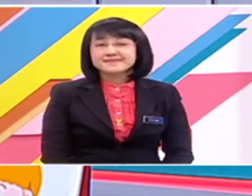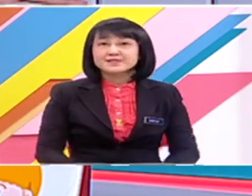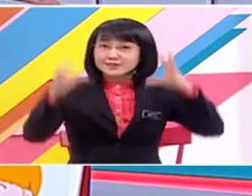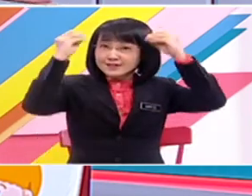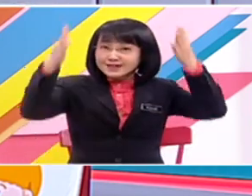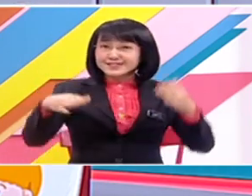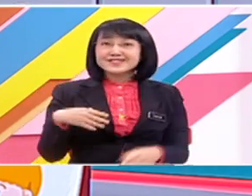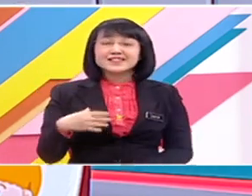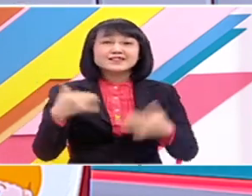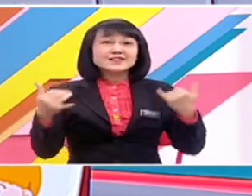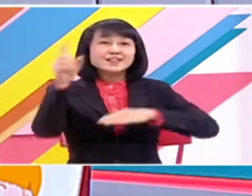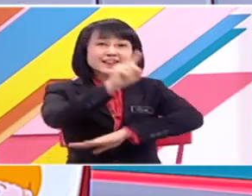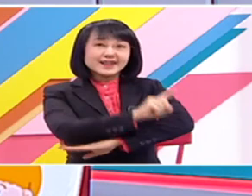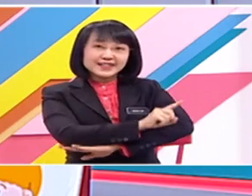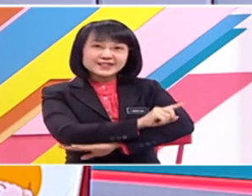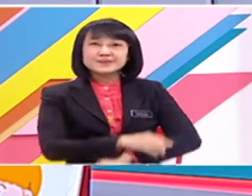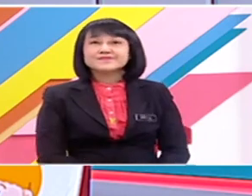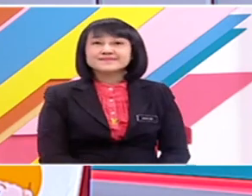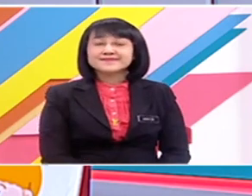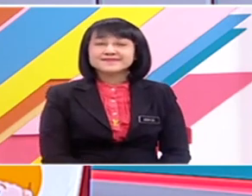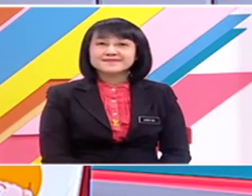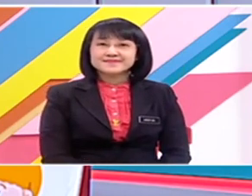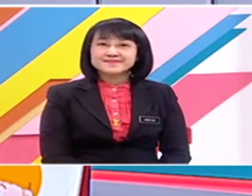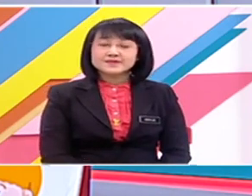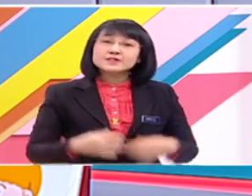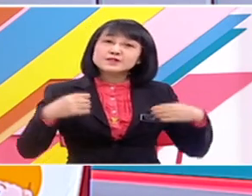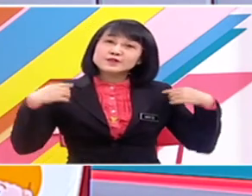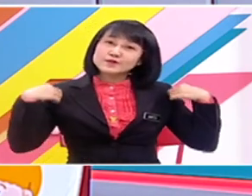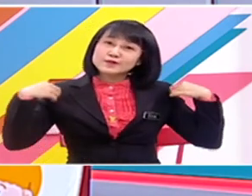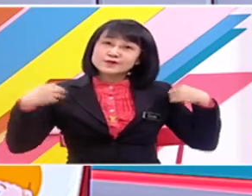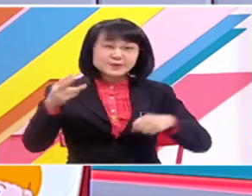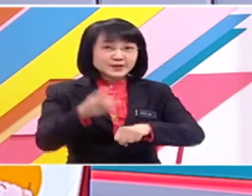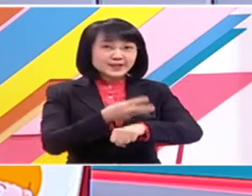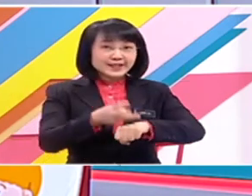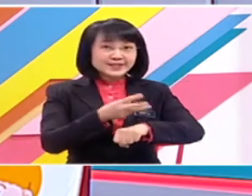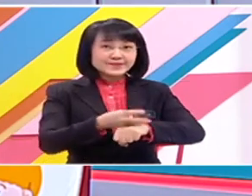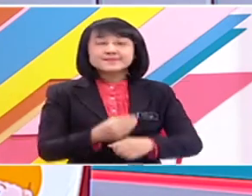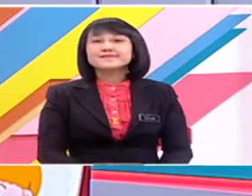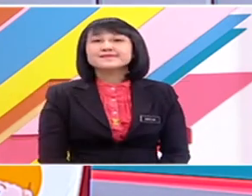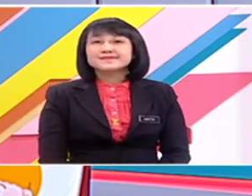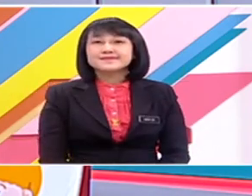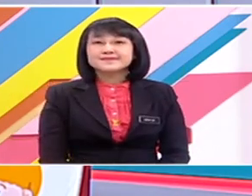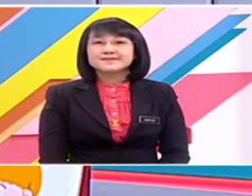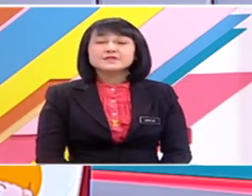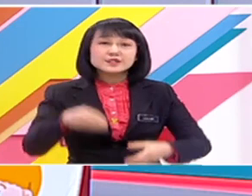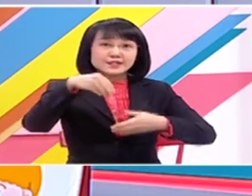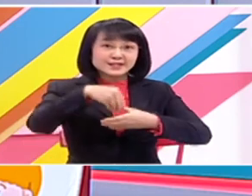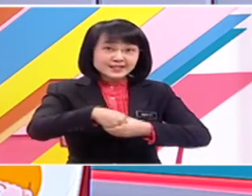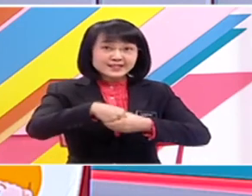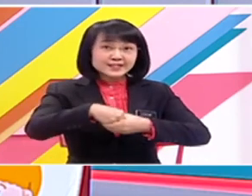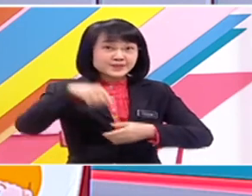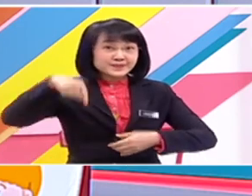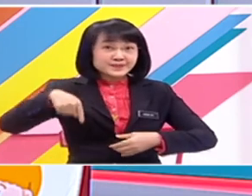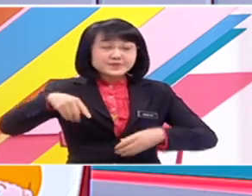today, lovely teacher today, wearing for clothes we wear. Thus, today, kids, we also have in the studio with us